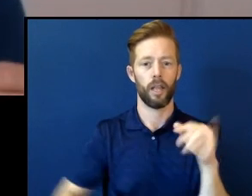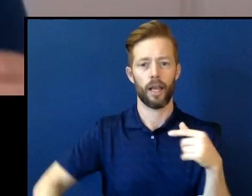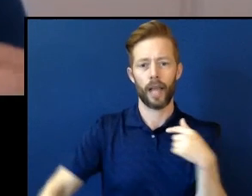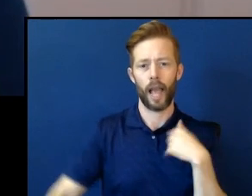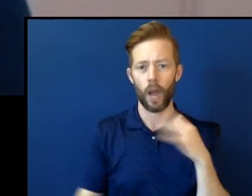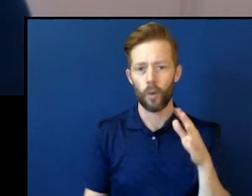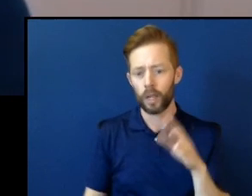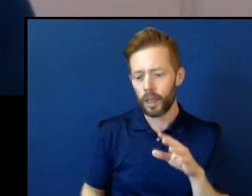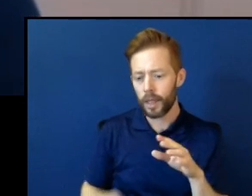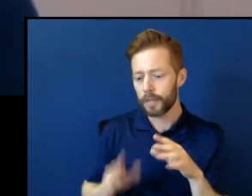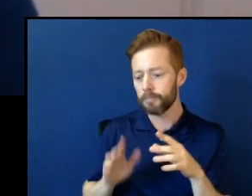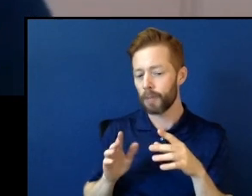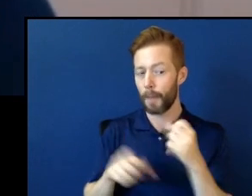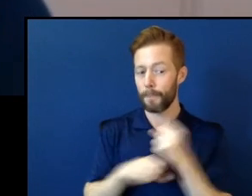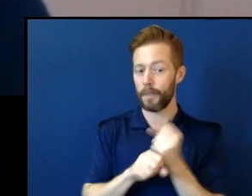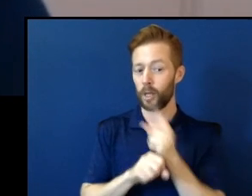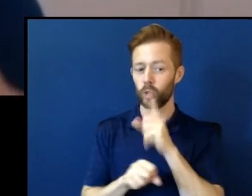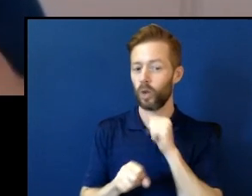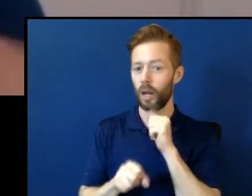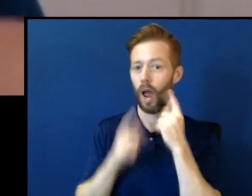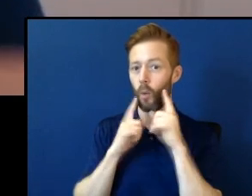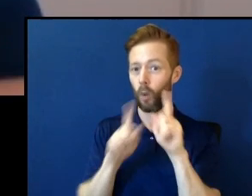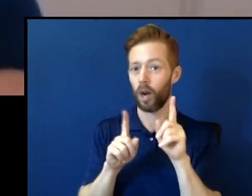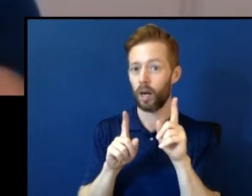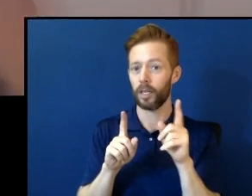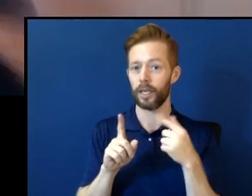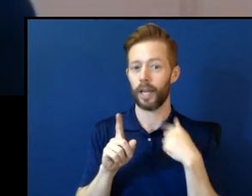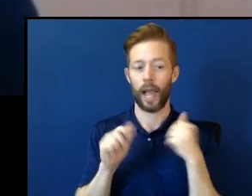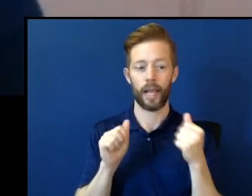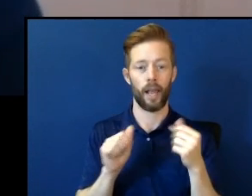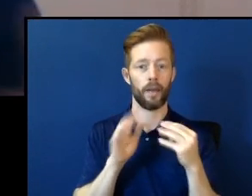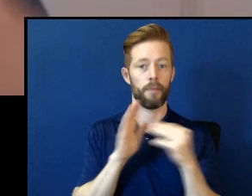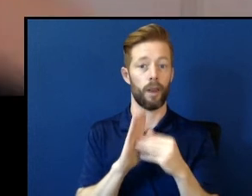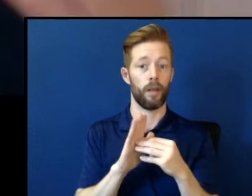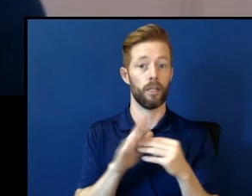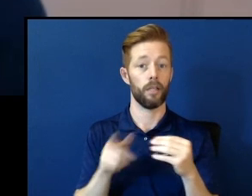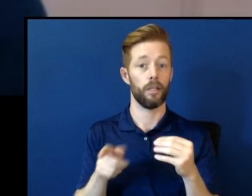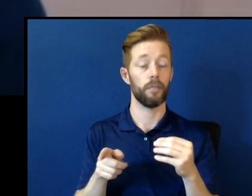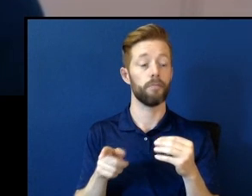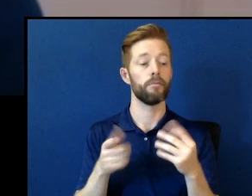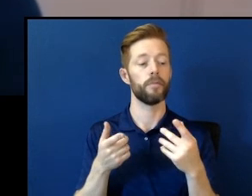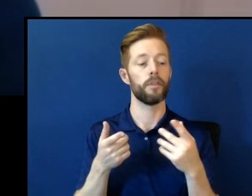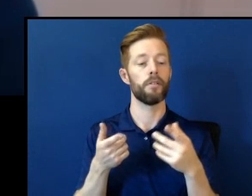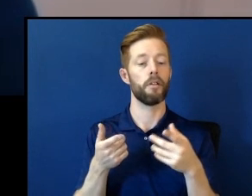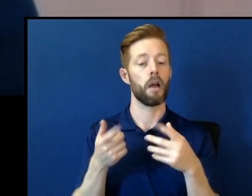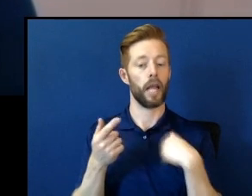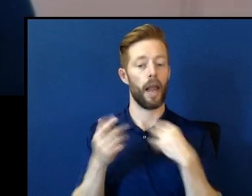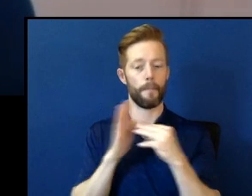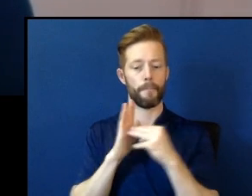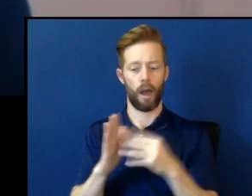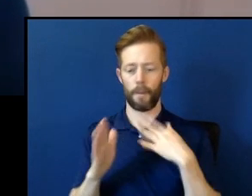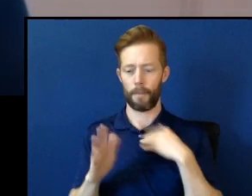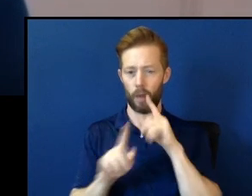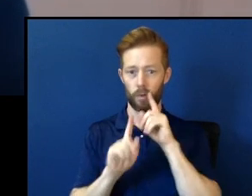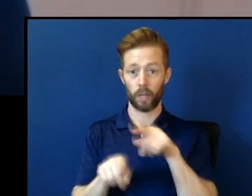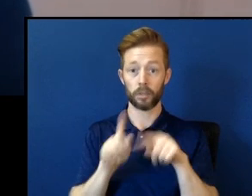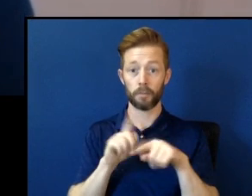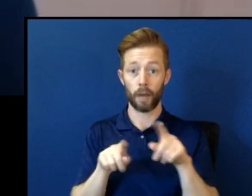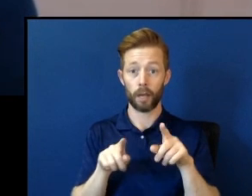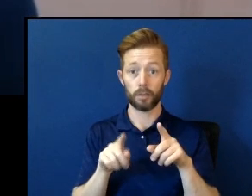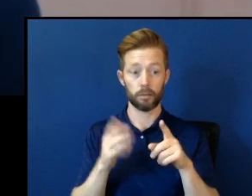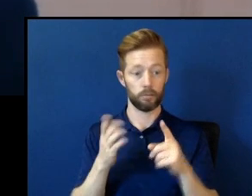I'm like, I know this isn't going to work, but I'm going to model it so they can see and I can model that reaction. But then